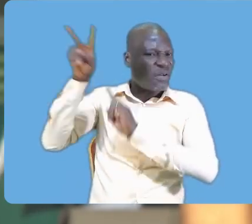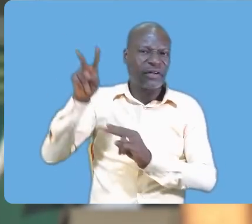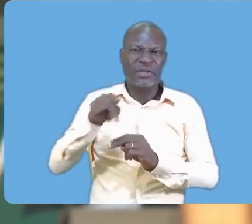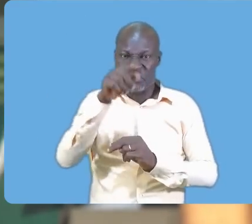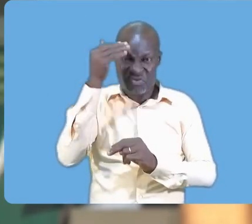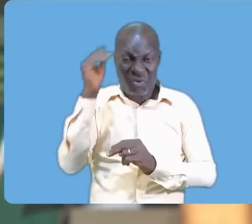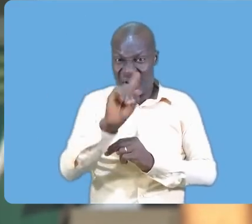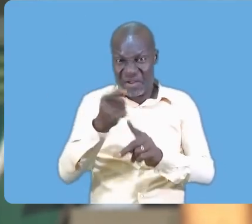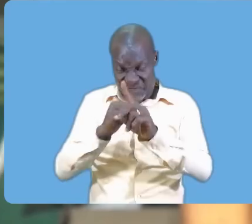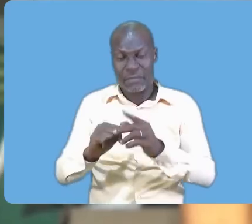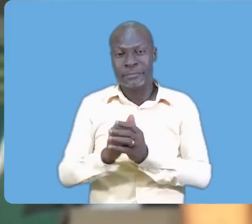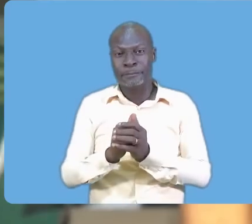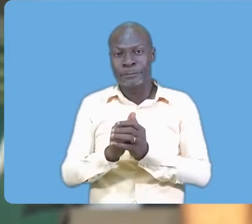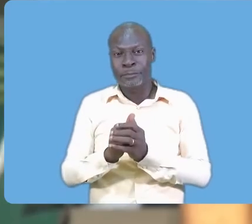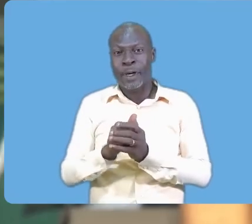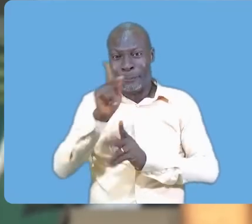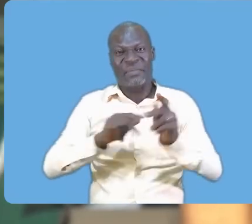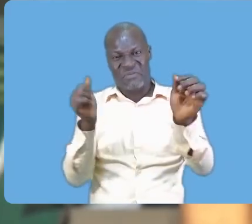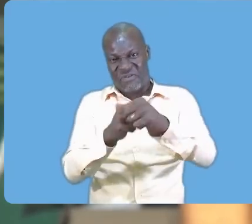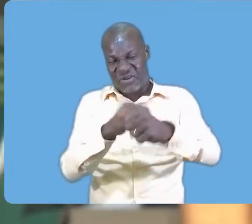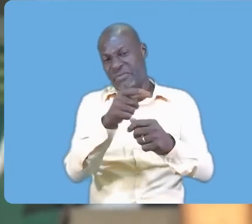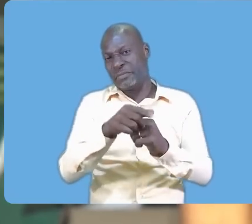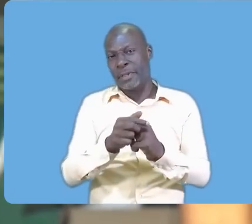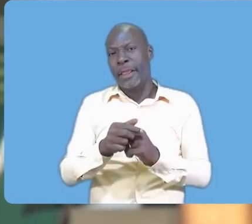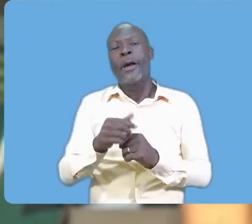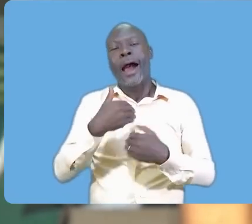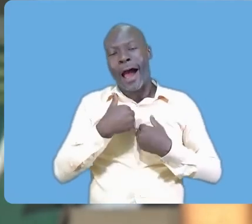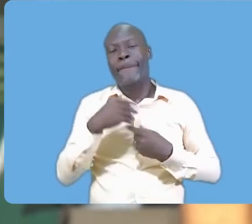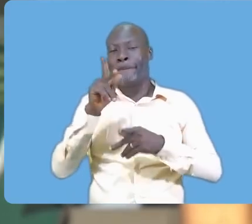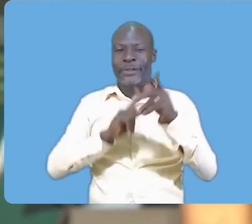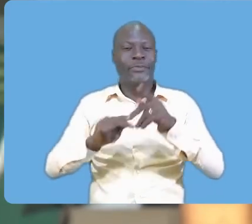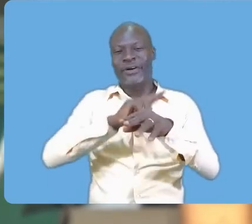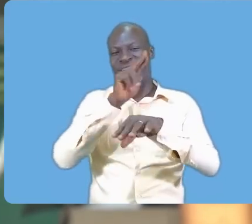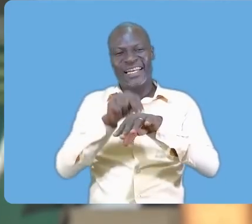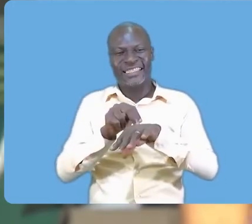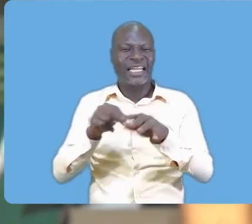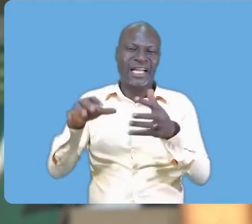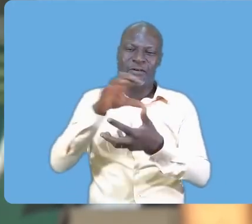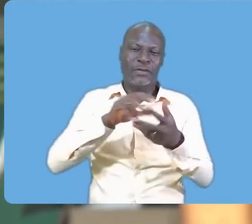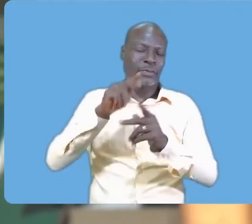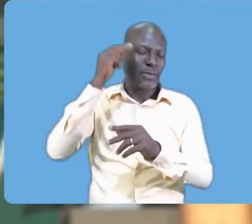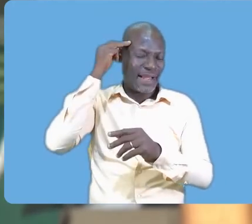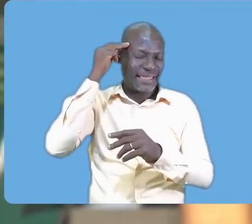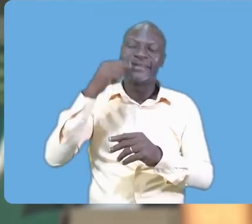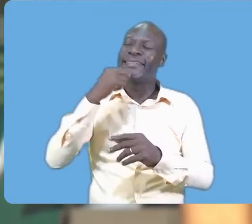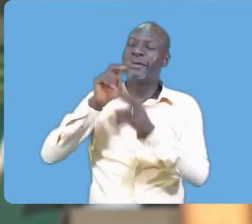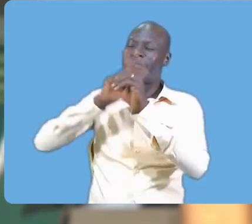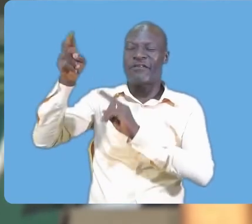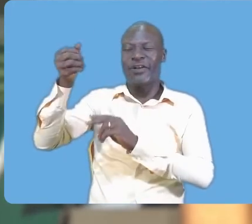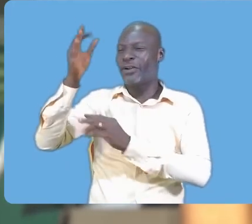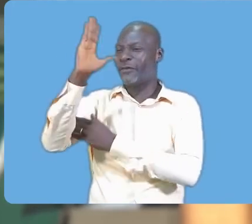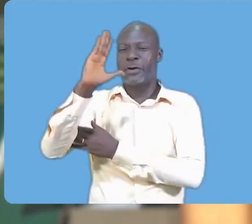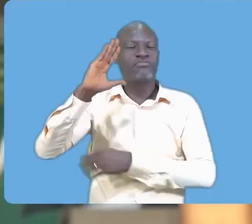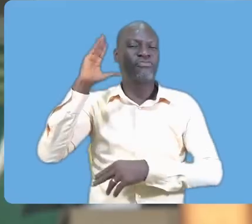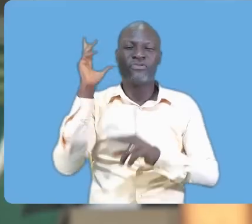ufriba? Neni potu di achi. Ya was angry forward to a memo that day. Ni pasa omi a prophet of God. Ebena